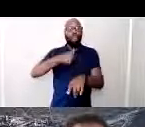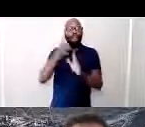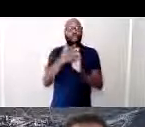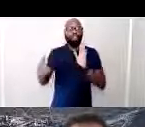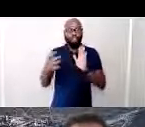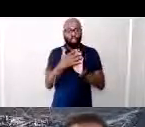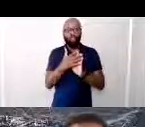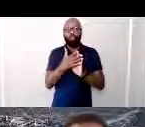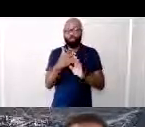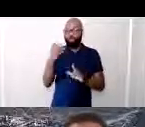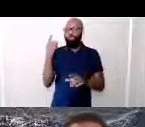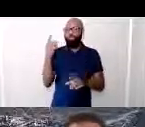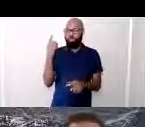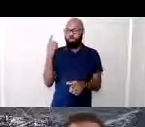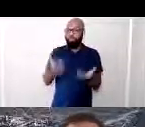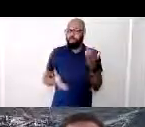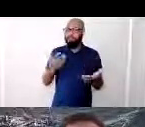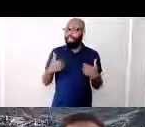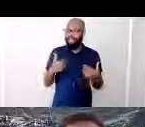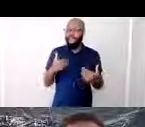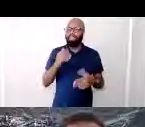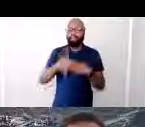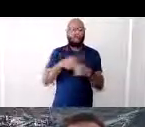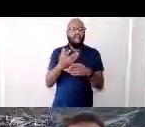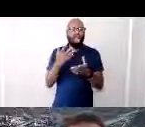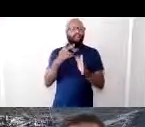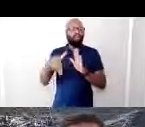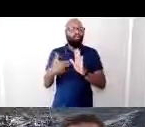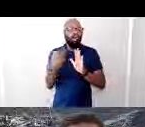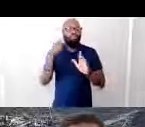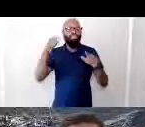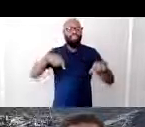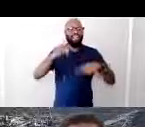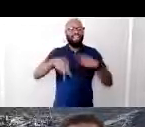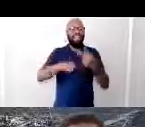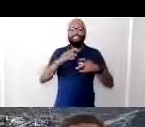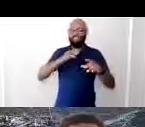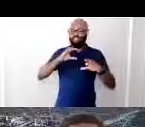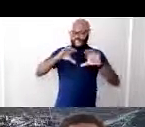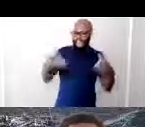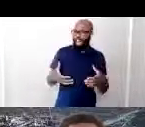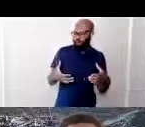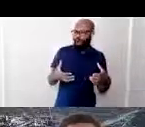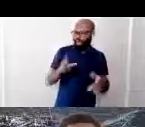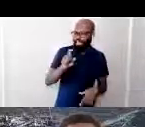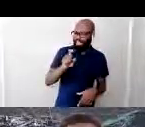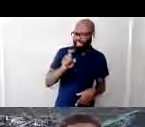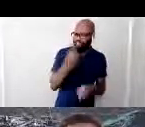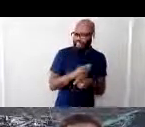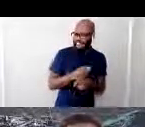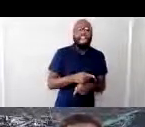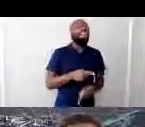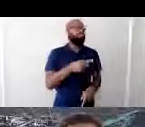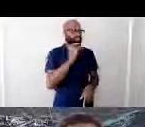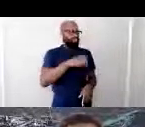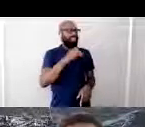know, perhaps that does play some sort of a role with respect to this third category. Is that right? Yeah, I that's how I envision it anyway. I mean, I